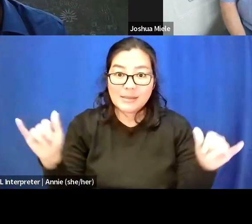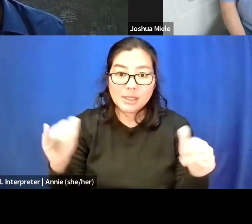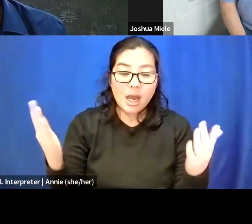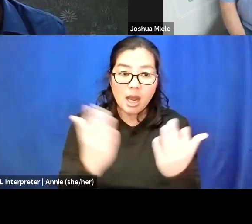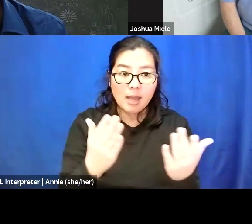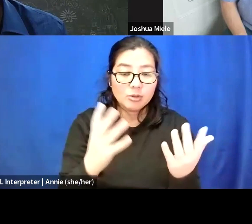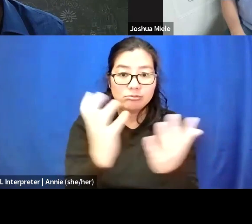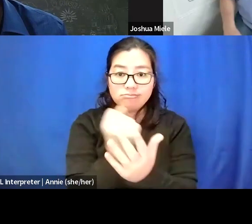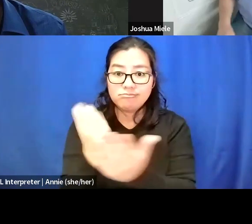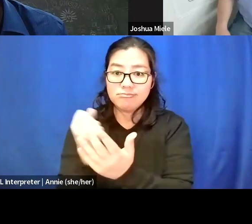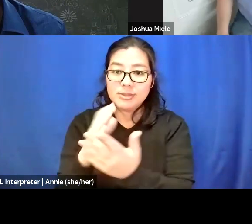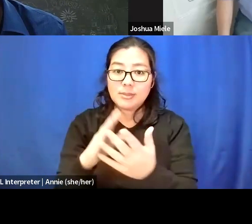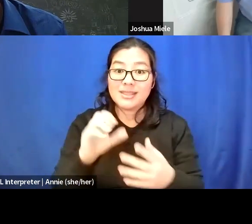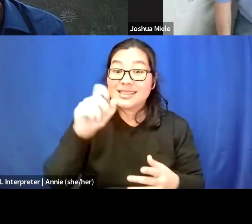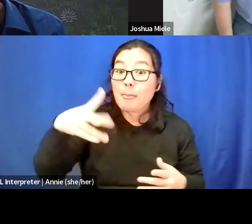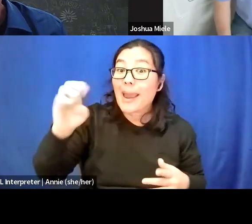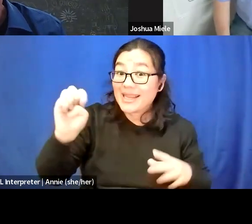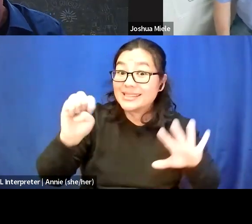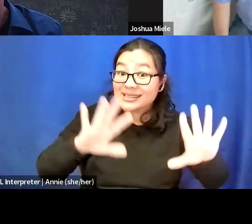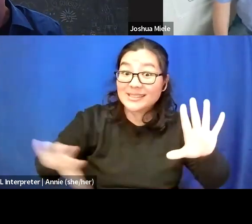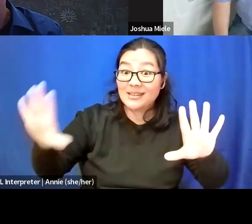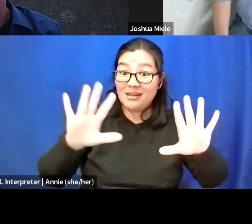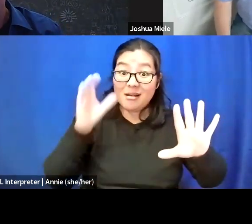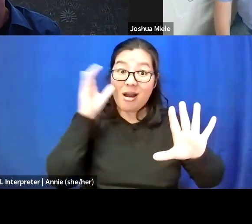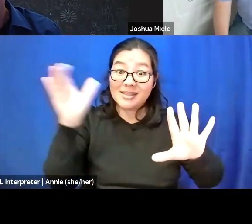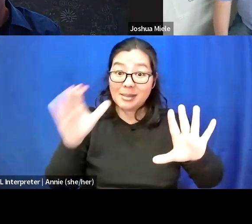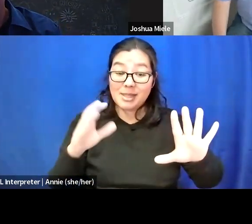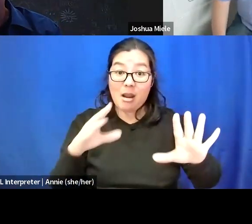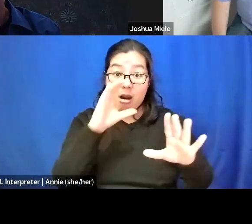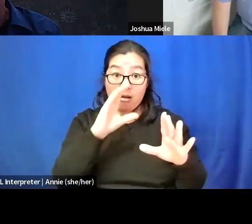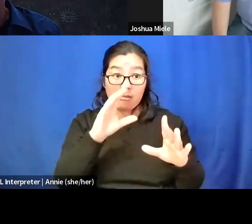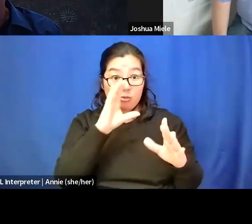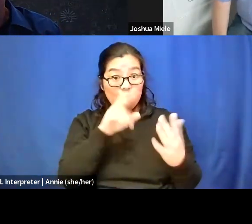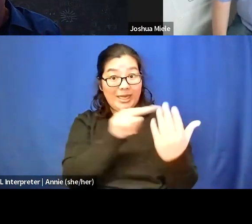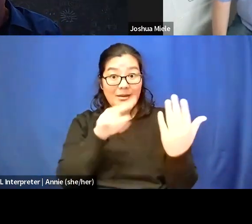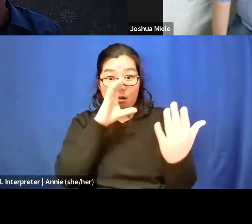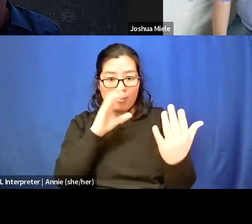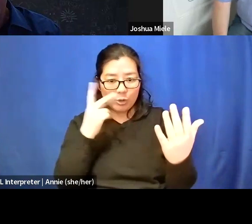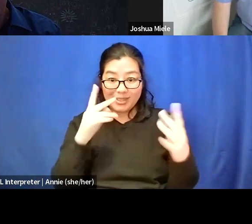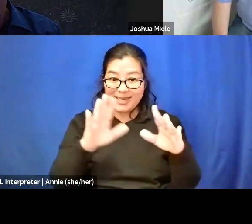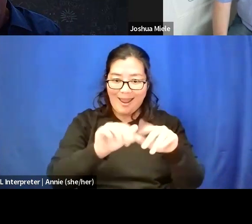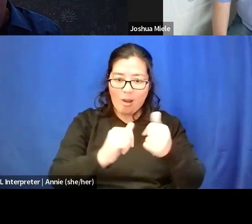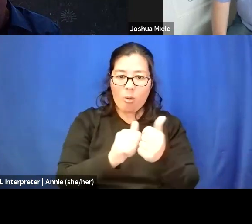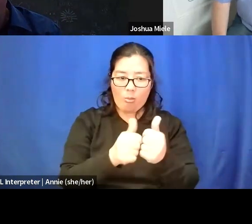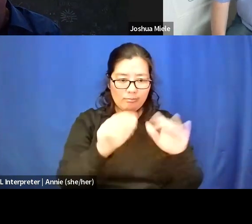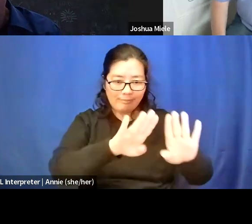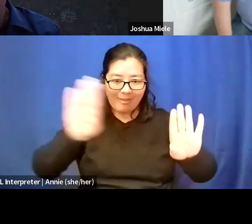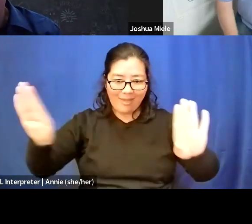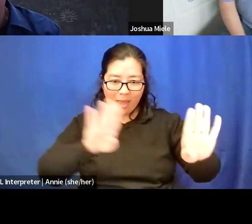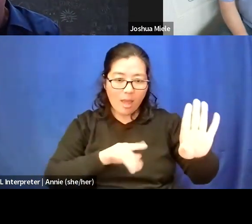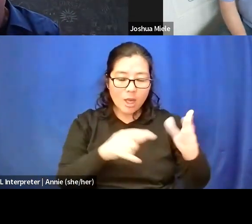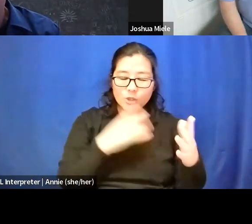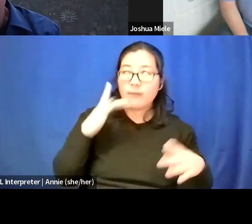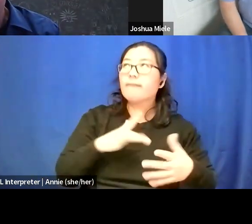leverage some of the spatial concepts that comics are so good at using and as a communications tool. So